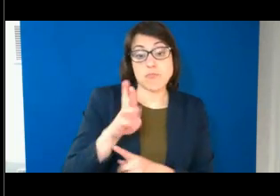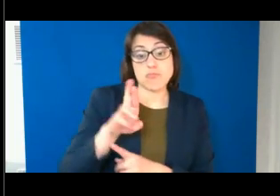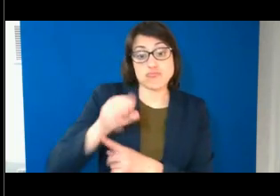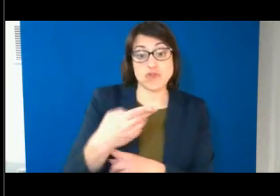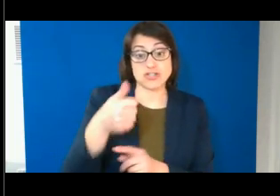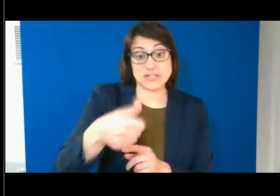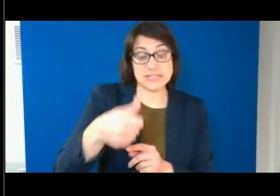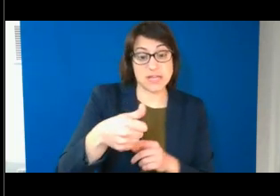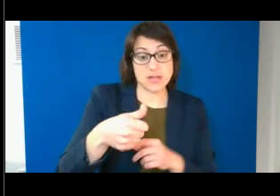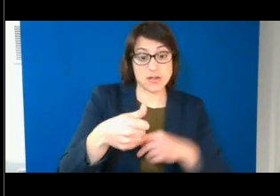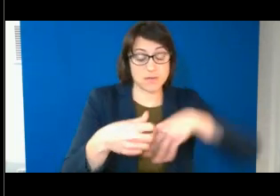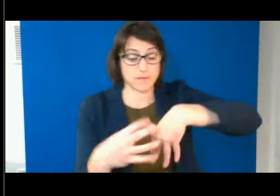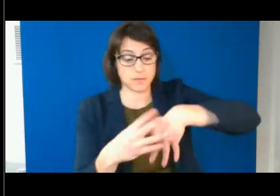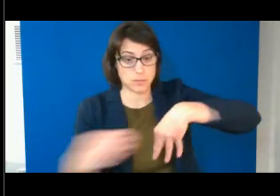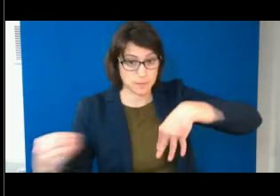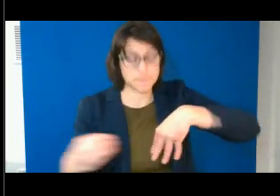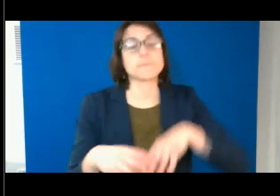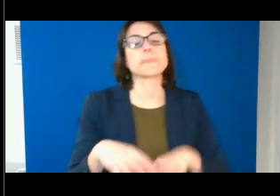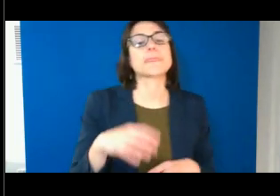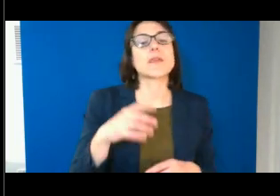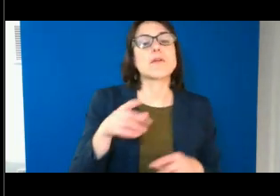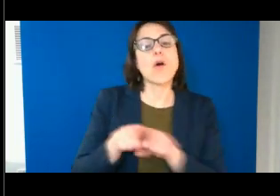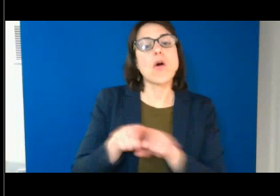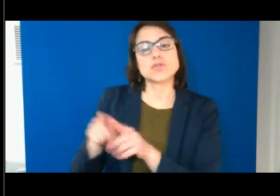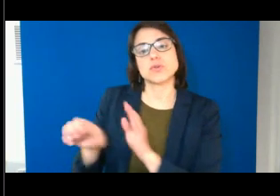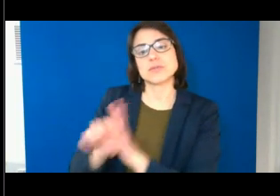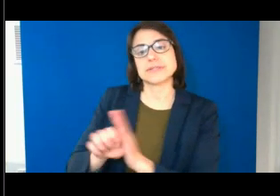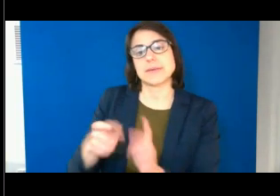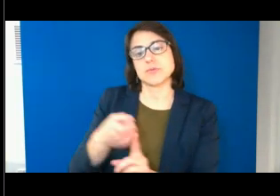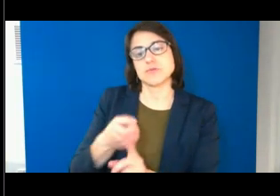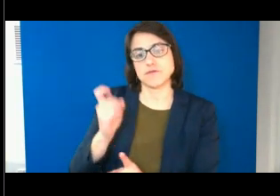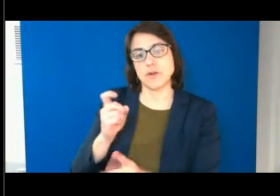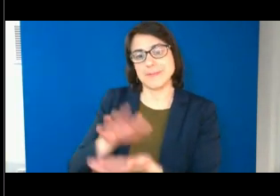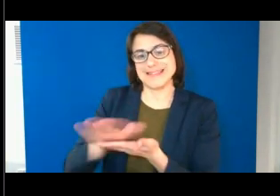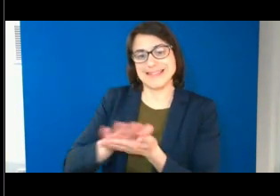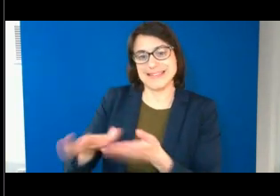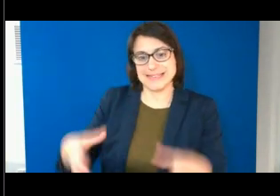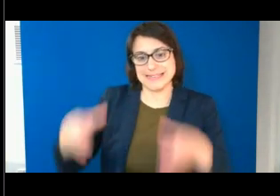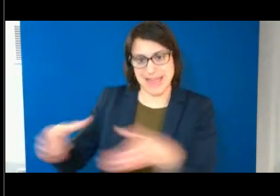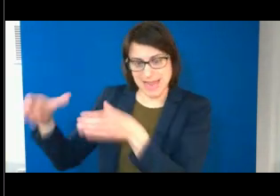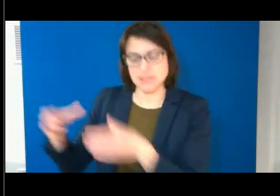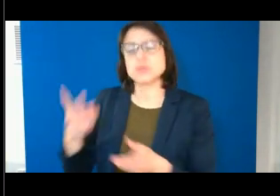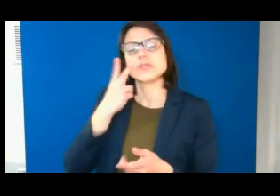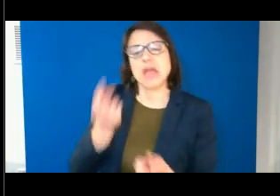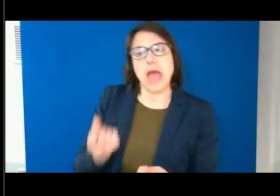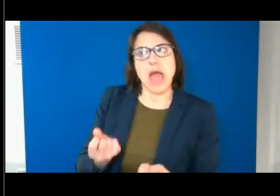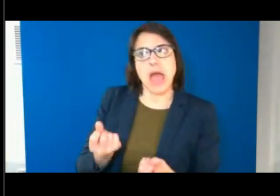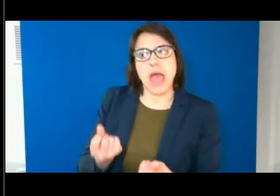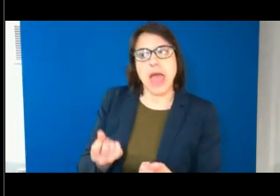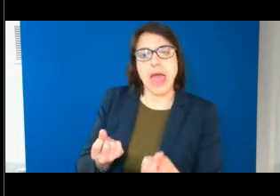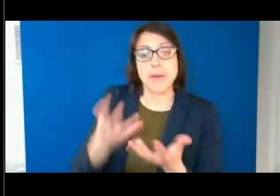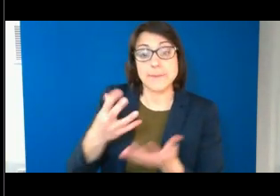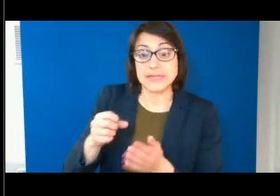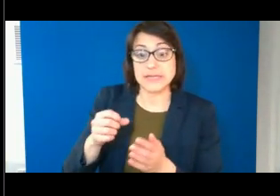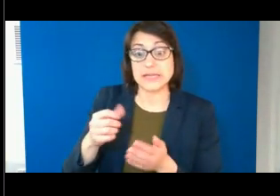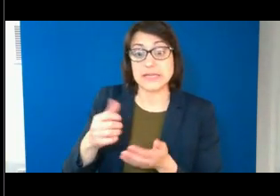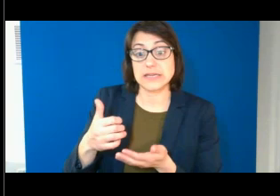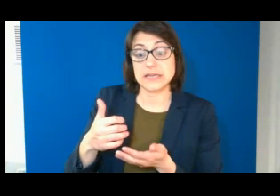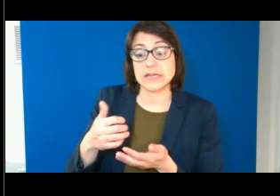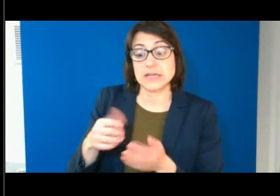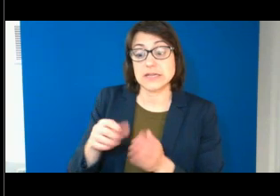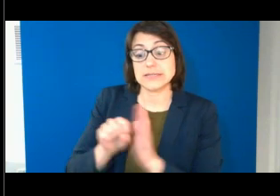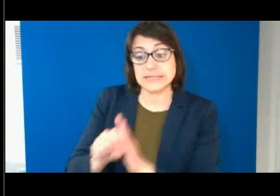as well as also samples from our cleaning tanks to estimate how much microplastic can we recover. So if you go to the next slide, and